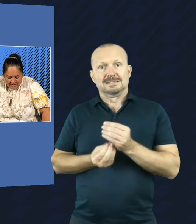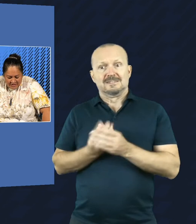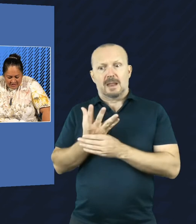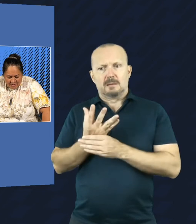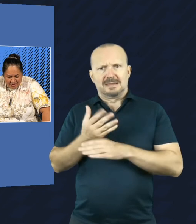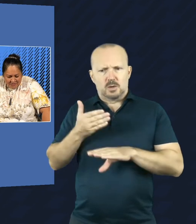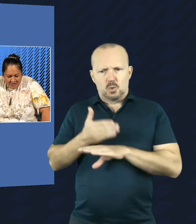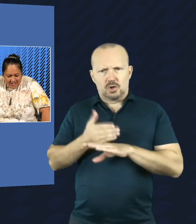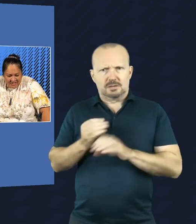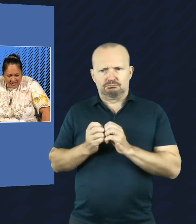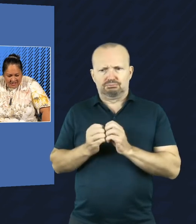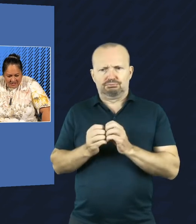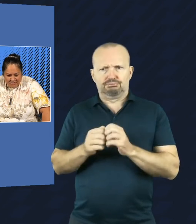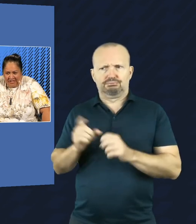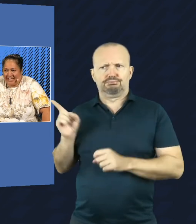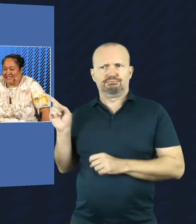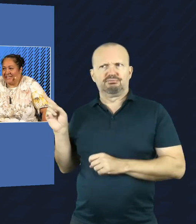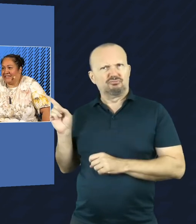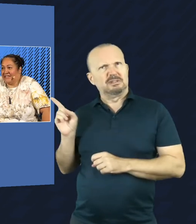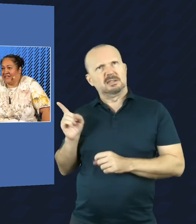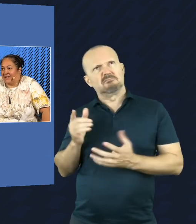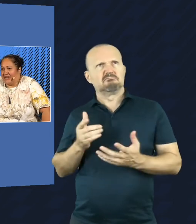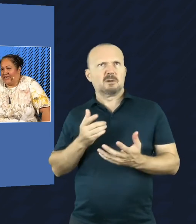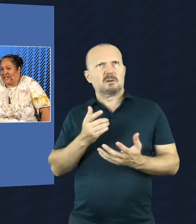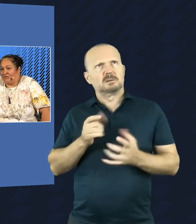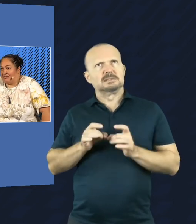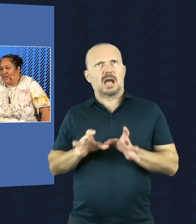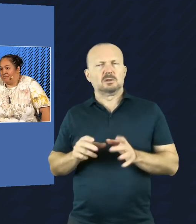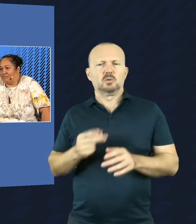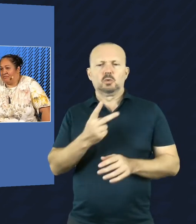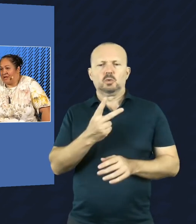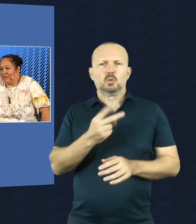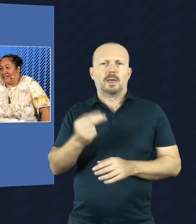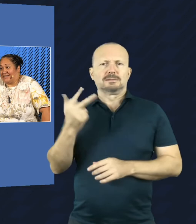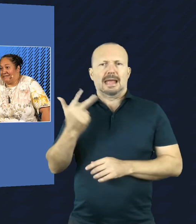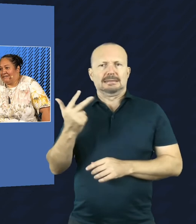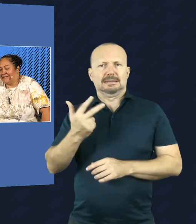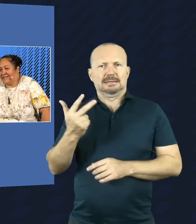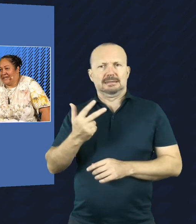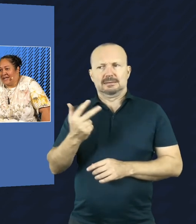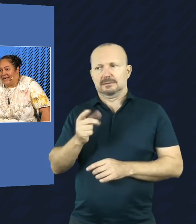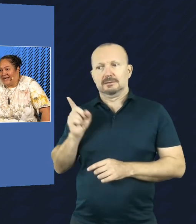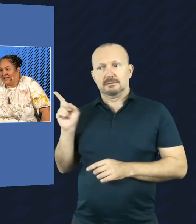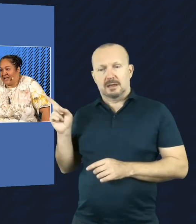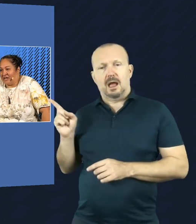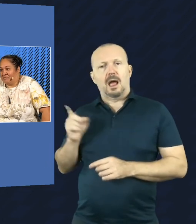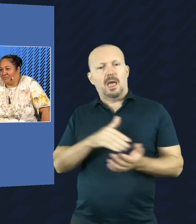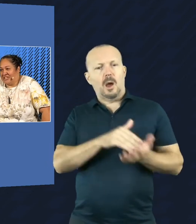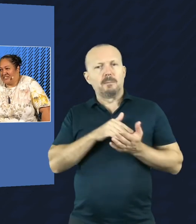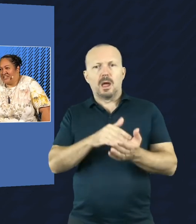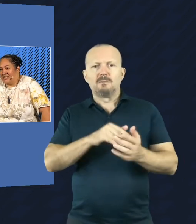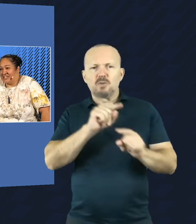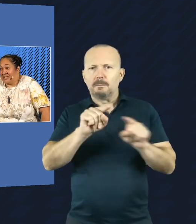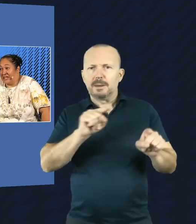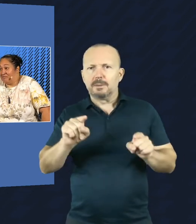for maybe a few years, I think since 2018, I had help from Maui Hudson, and